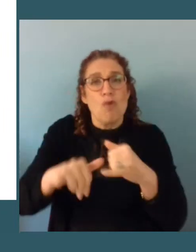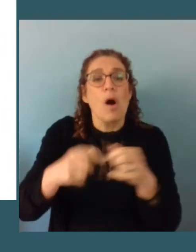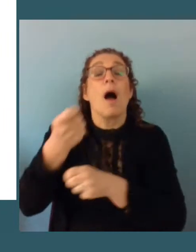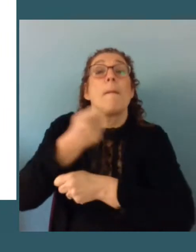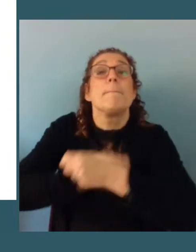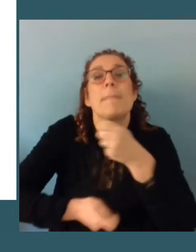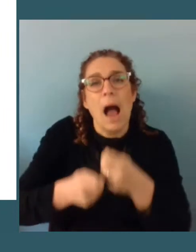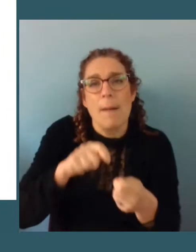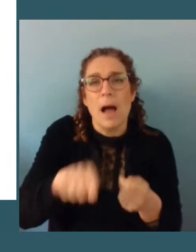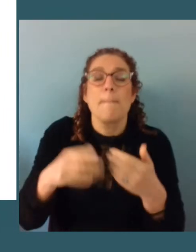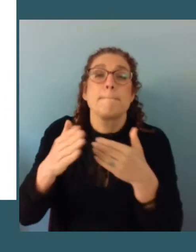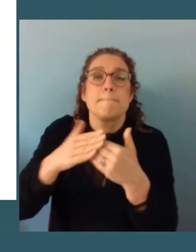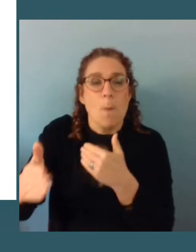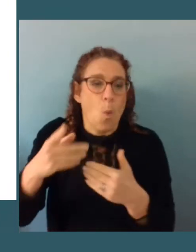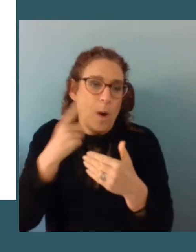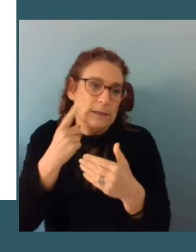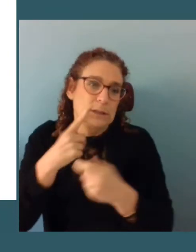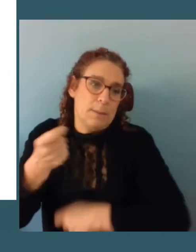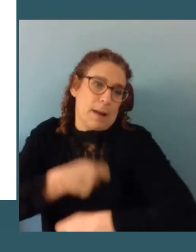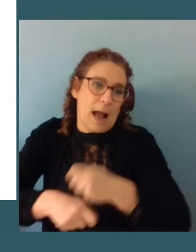allergic diathesis.